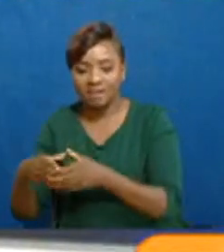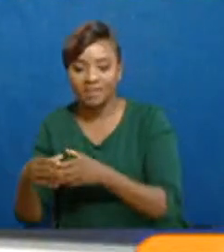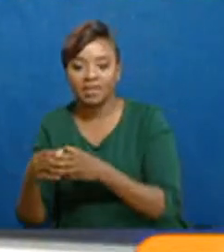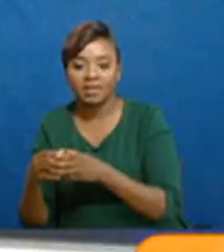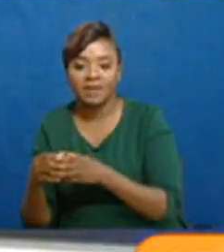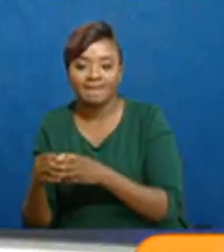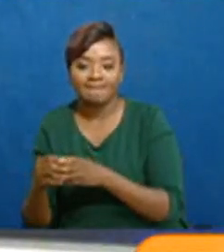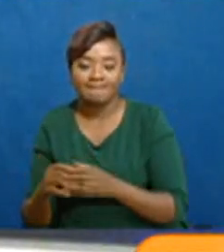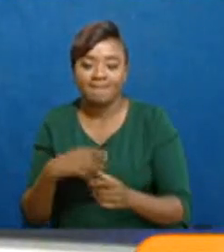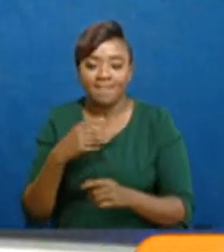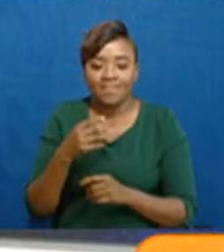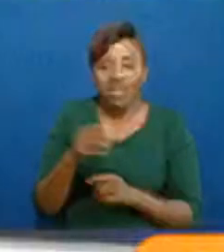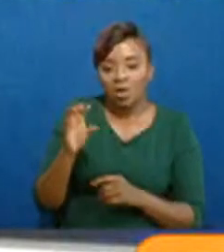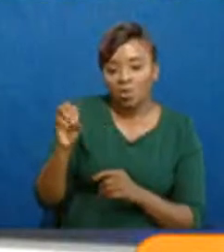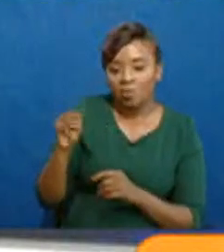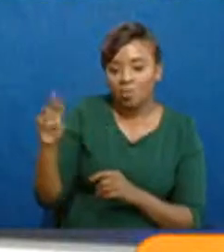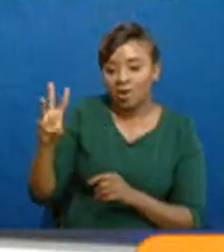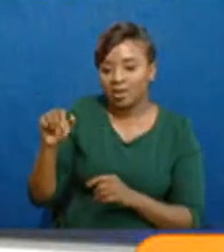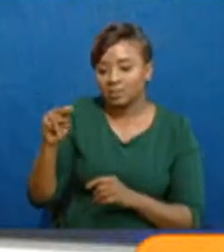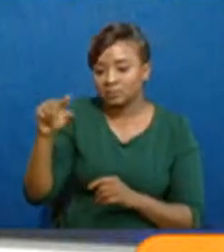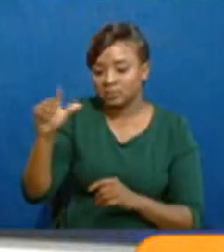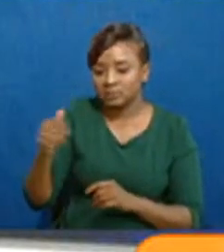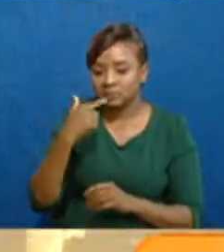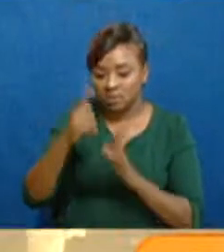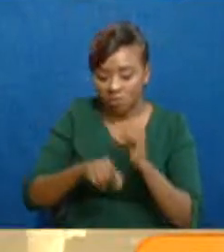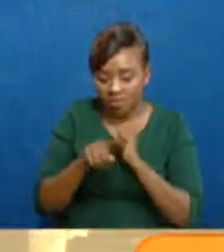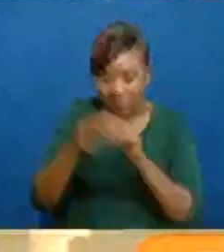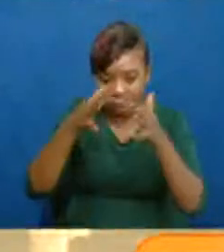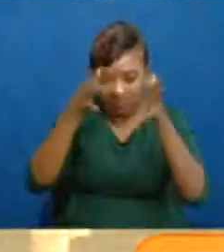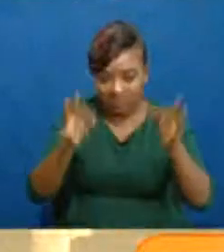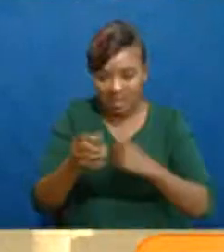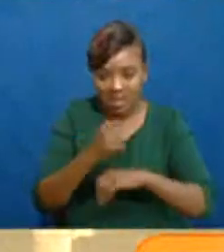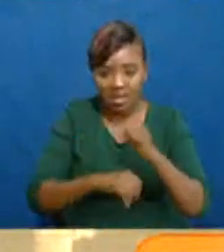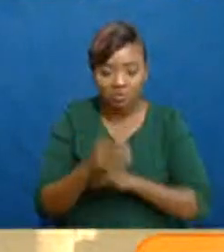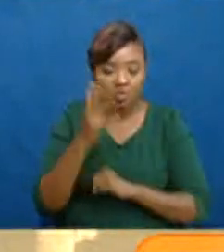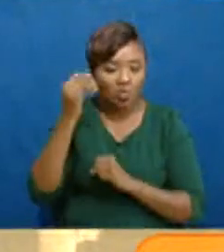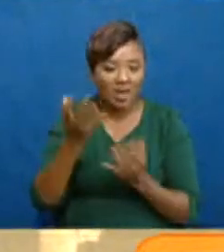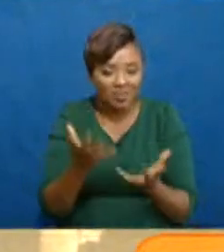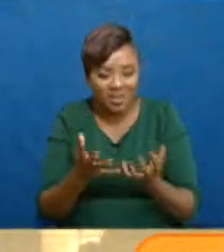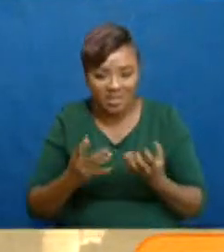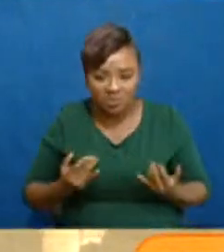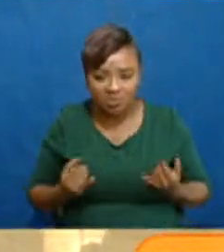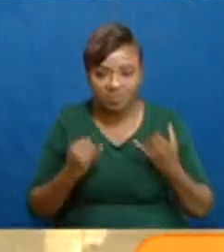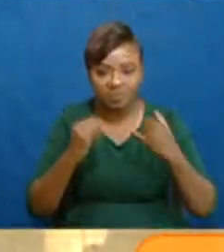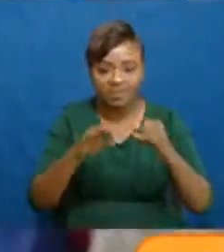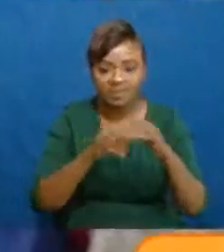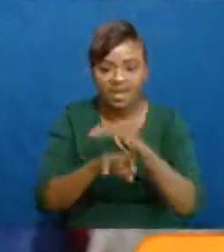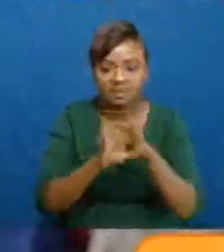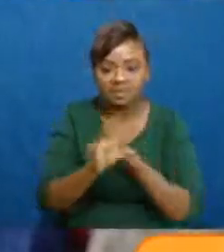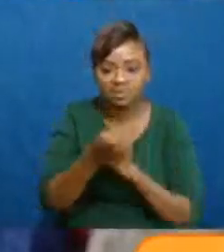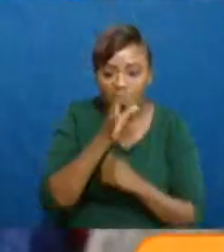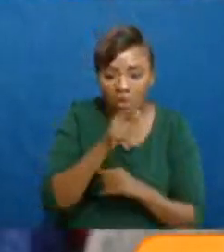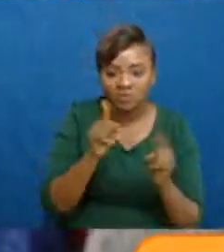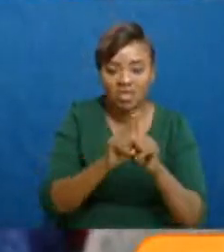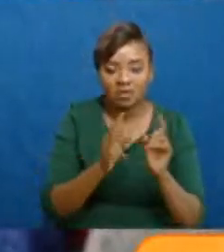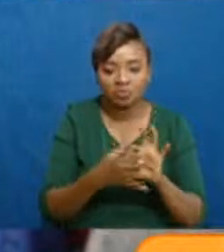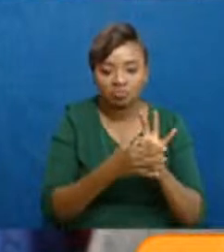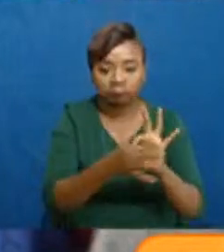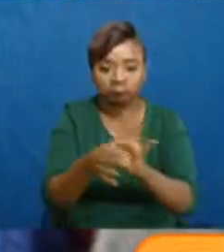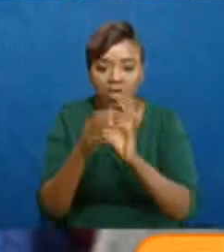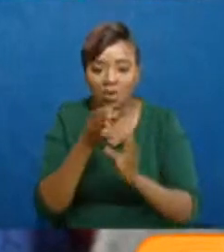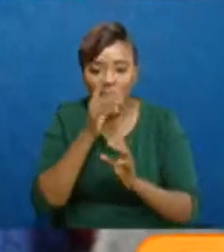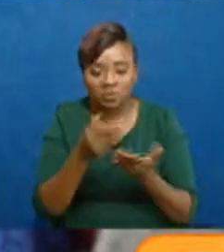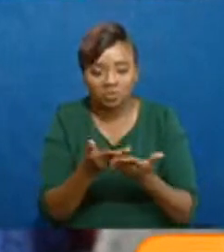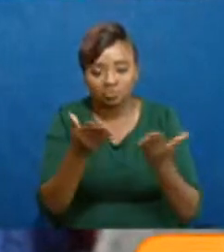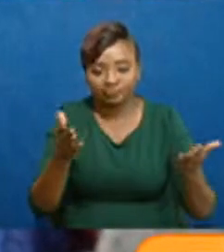Nicodemus Omwanza indicated that the move was informed by the need to implement water access and connectivity to use it as an